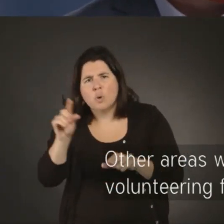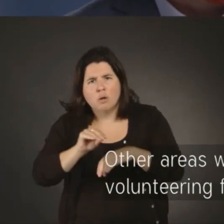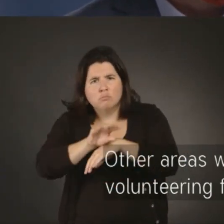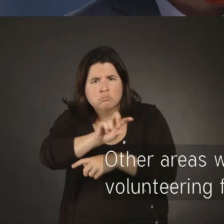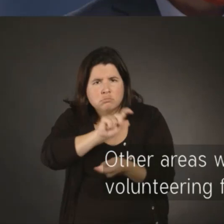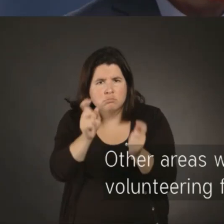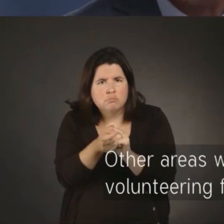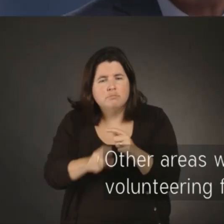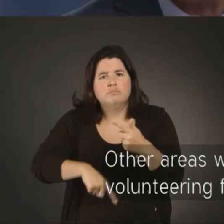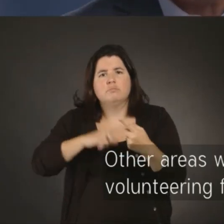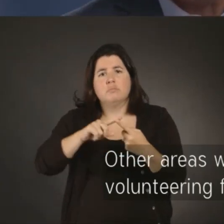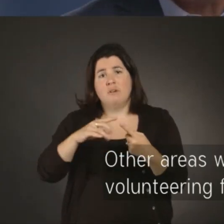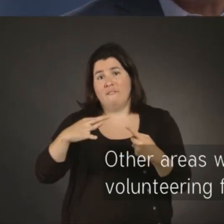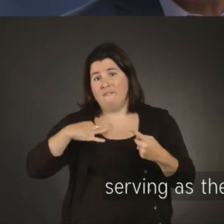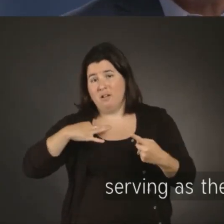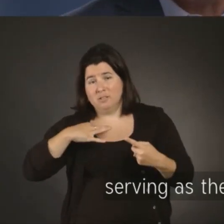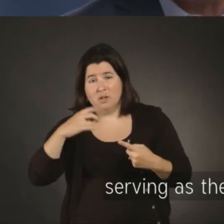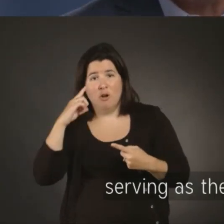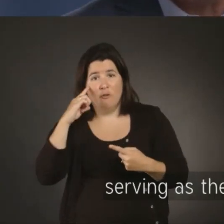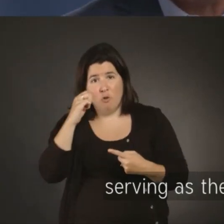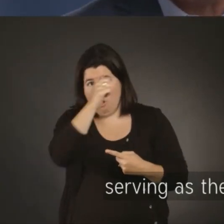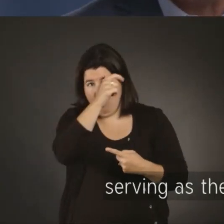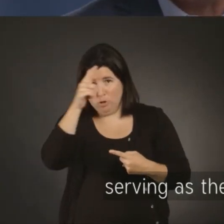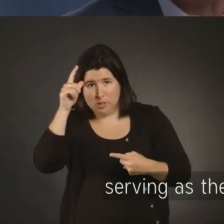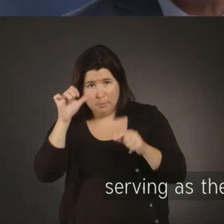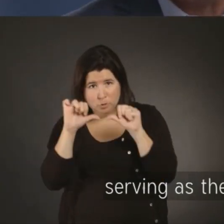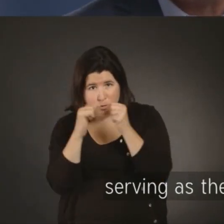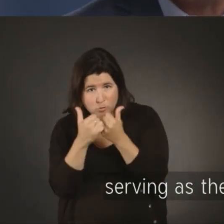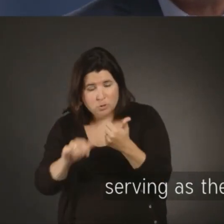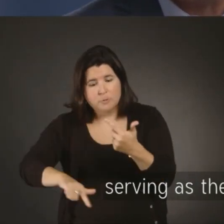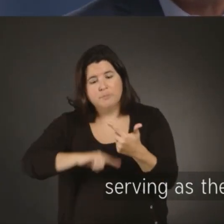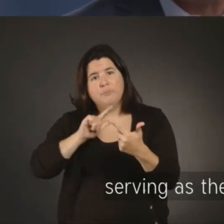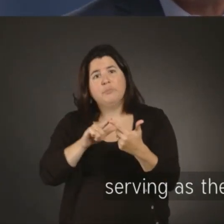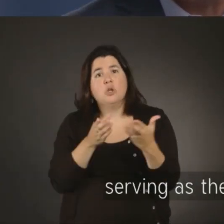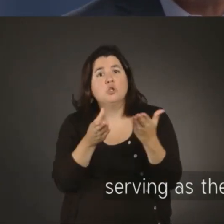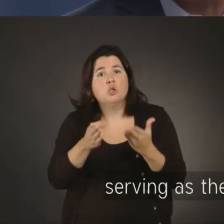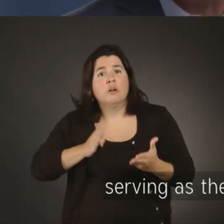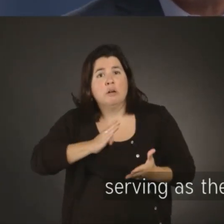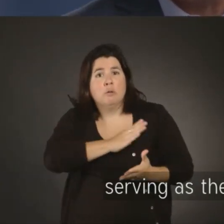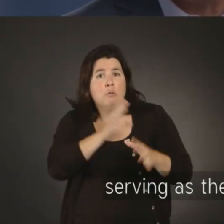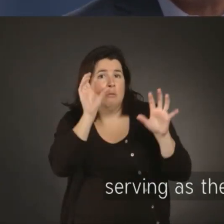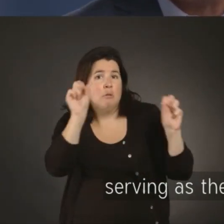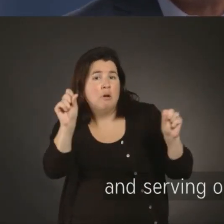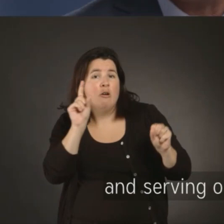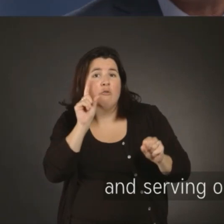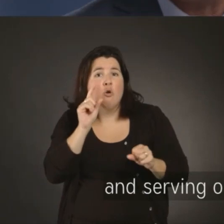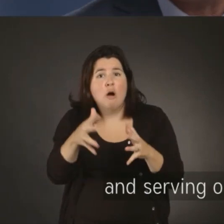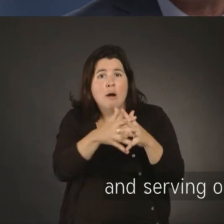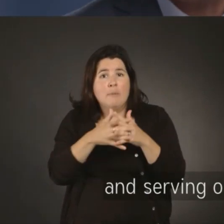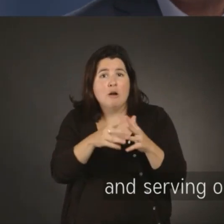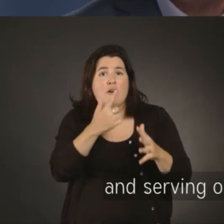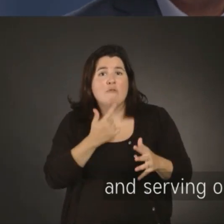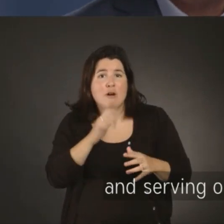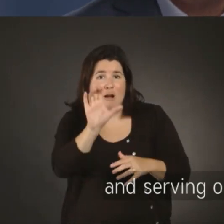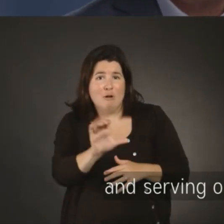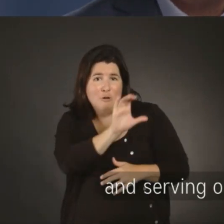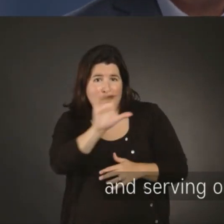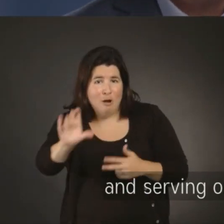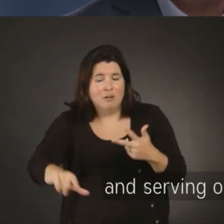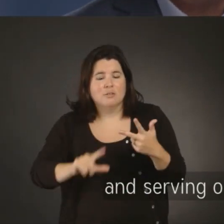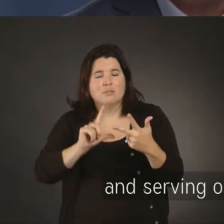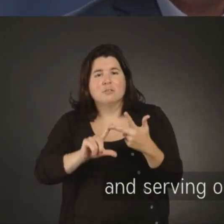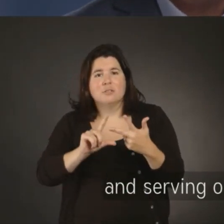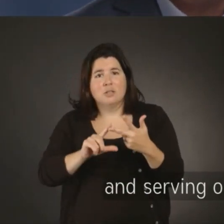the Alzheimer's Association, serving as the board president for the American Red Cross, and serving on the board